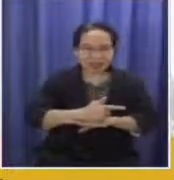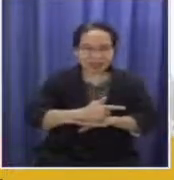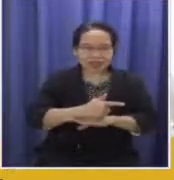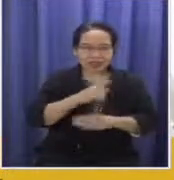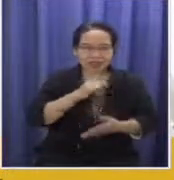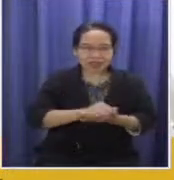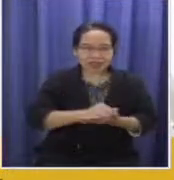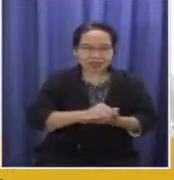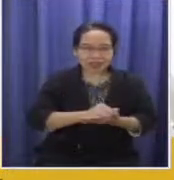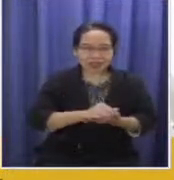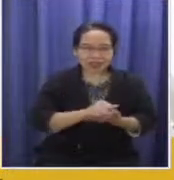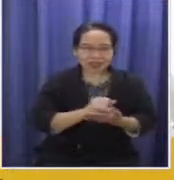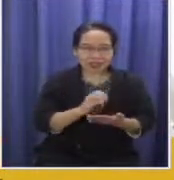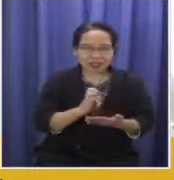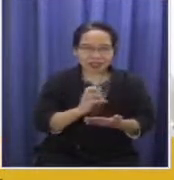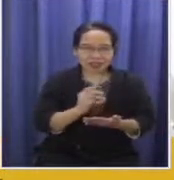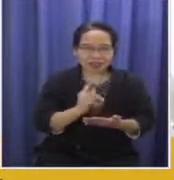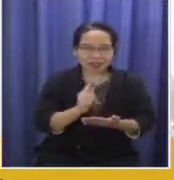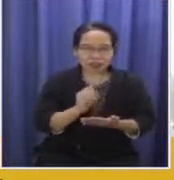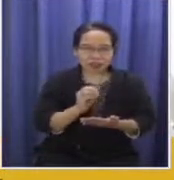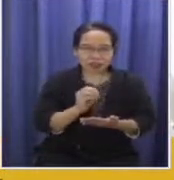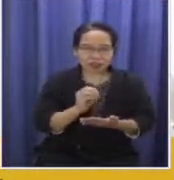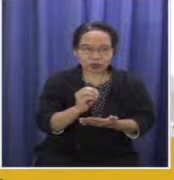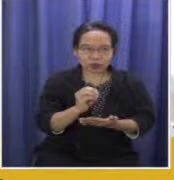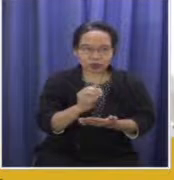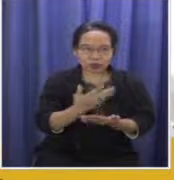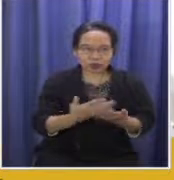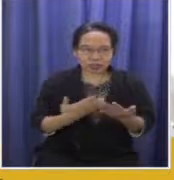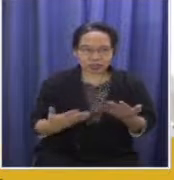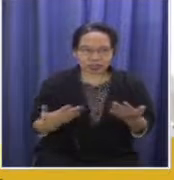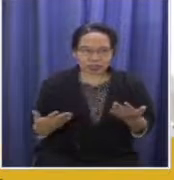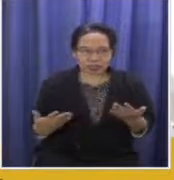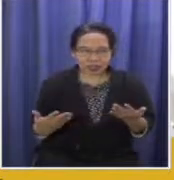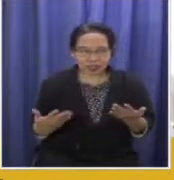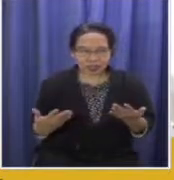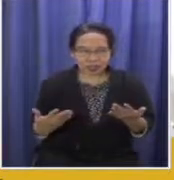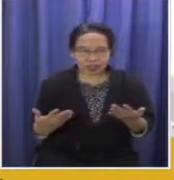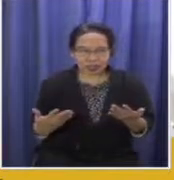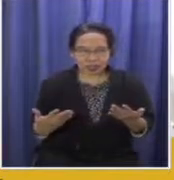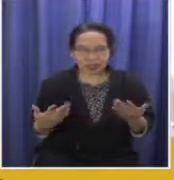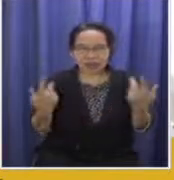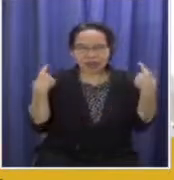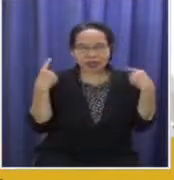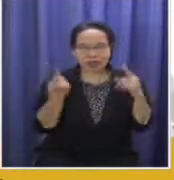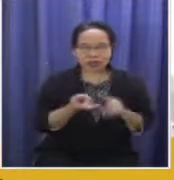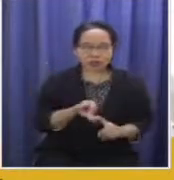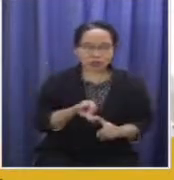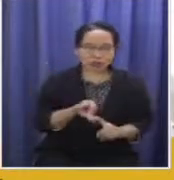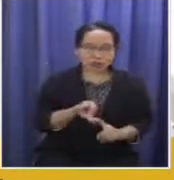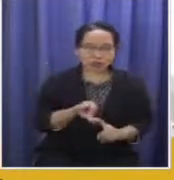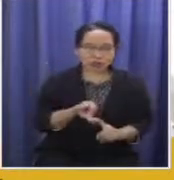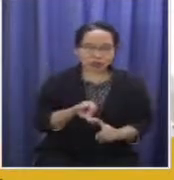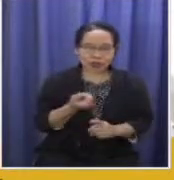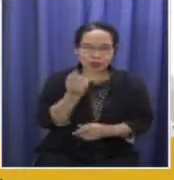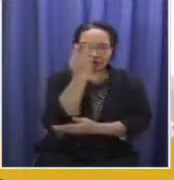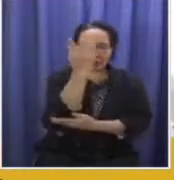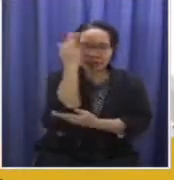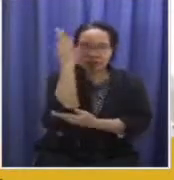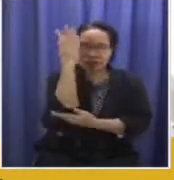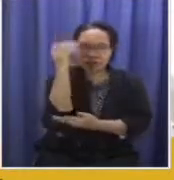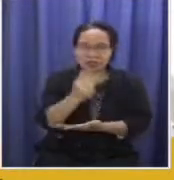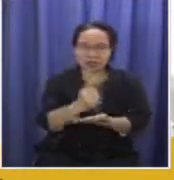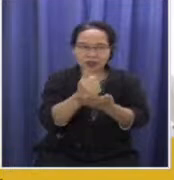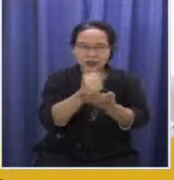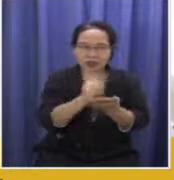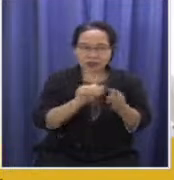that elemento seco in Espanol. The trees helps in